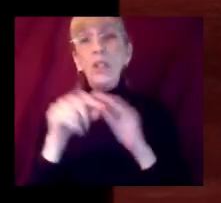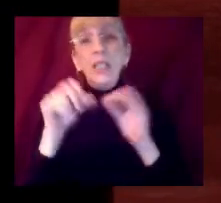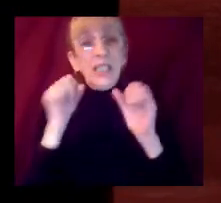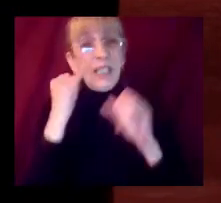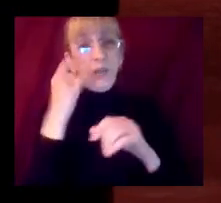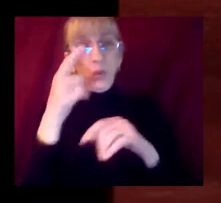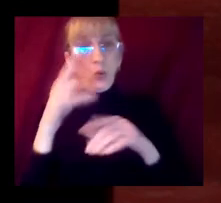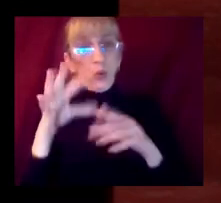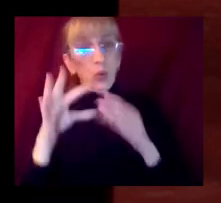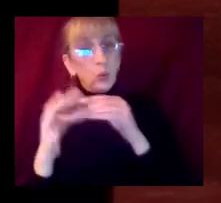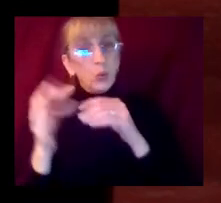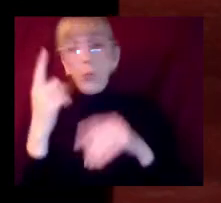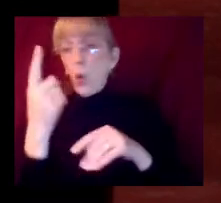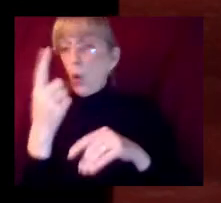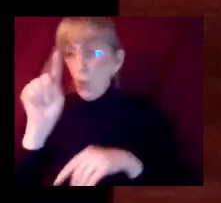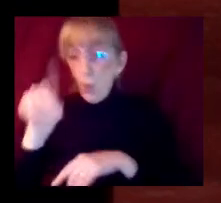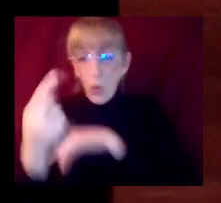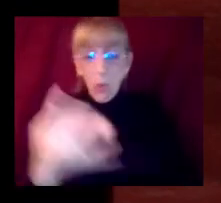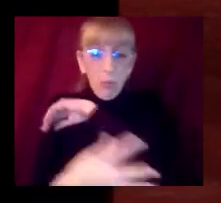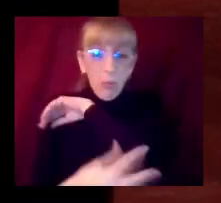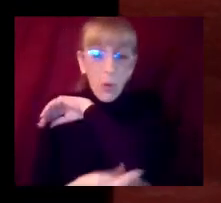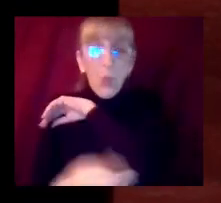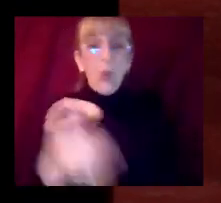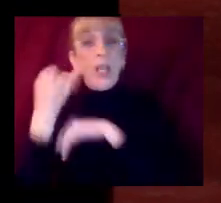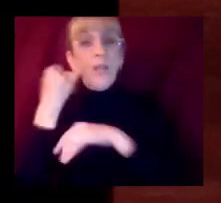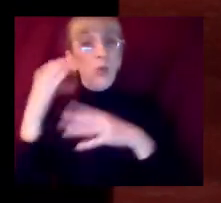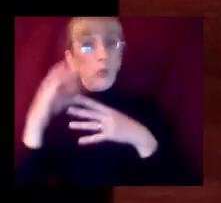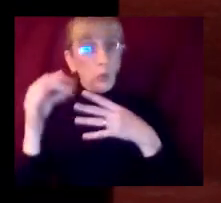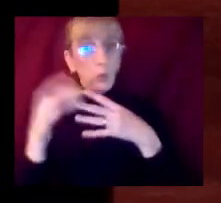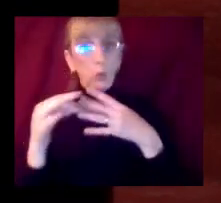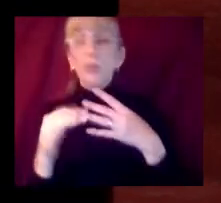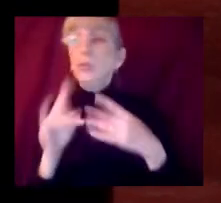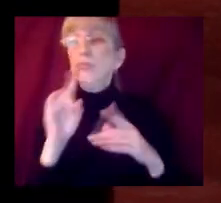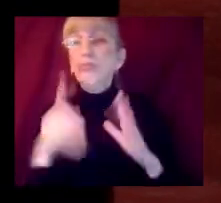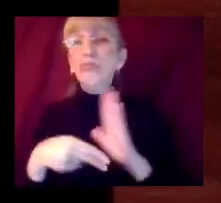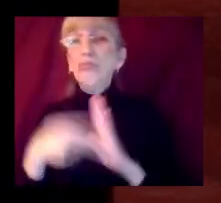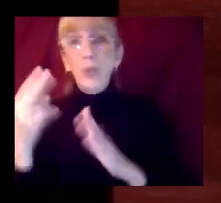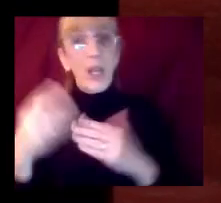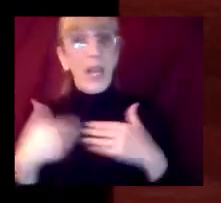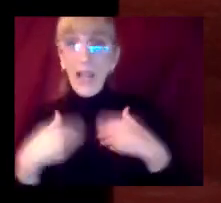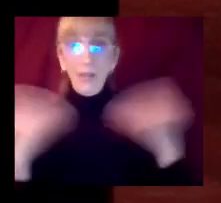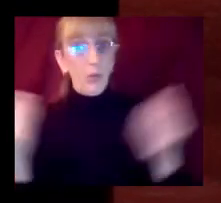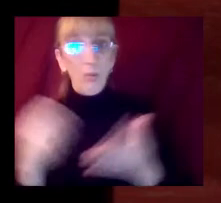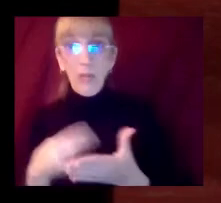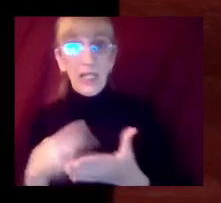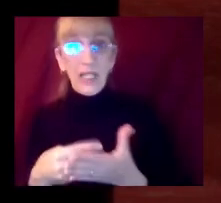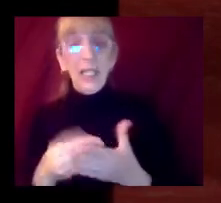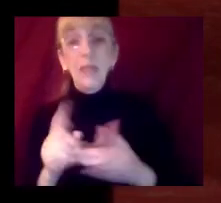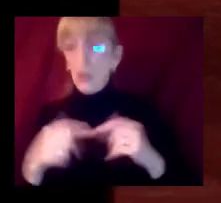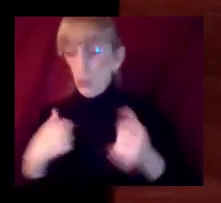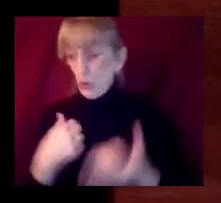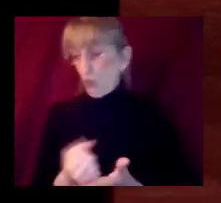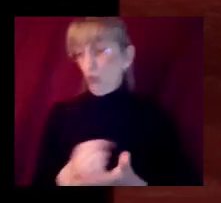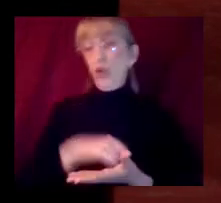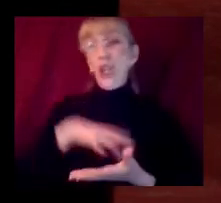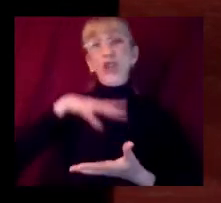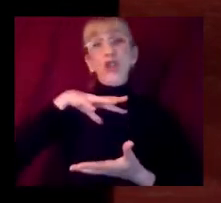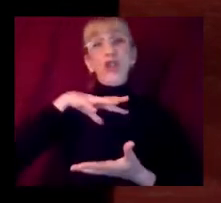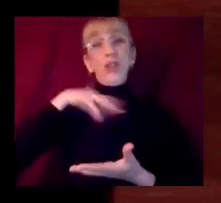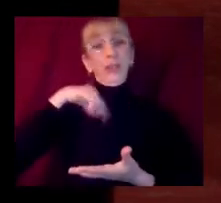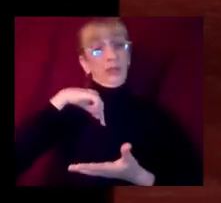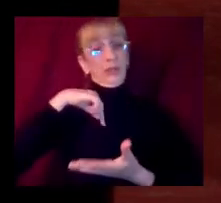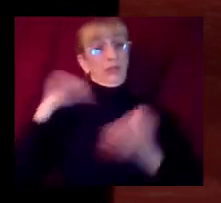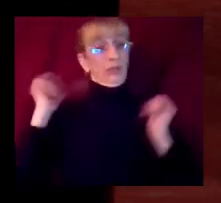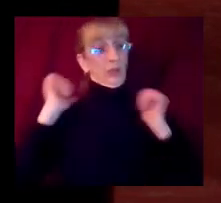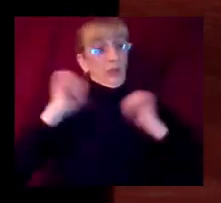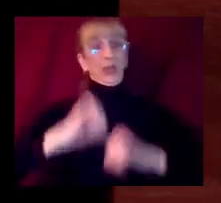be. It's true we had no money, but I was rich as I could be. In my coat